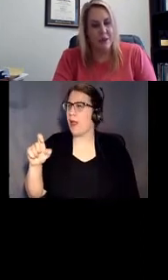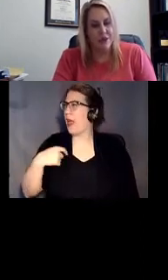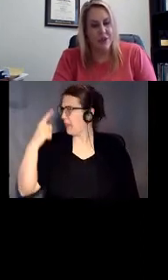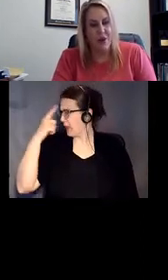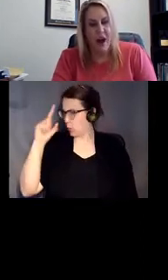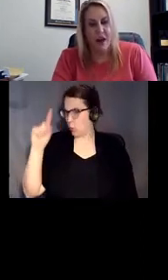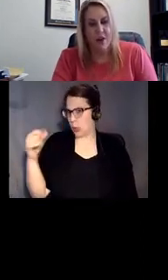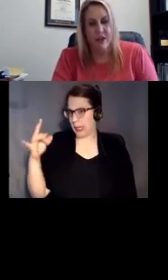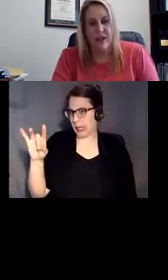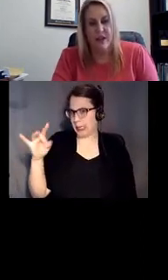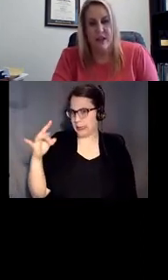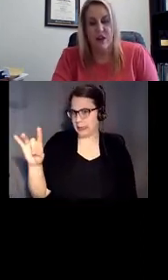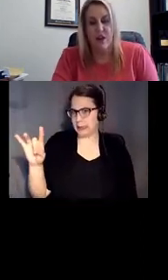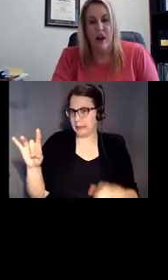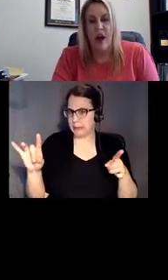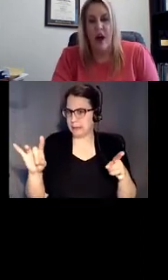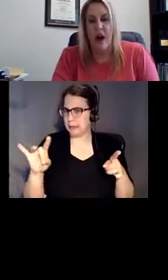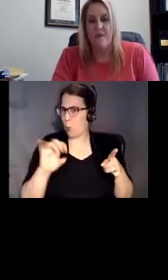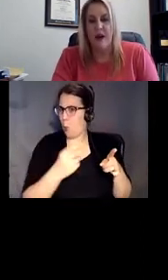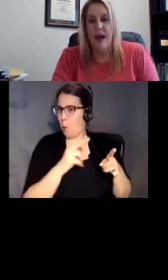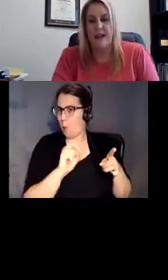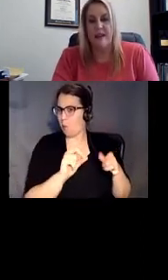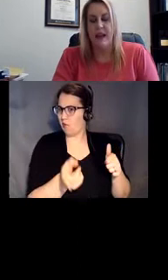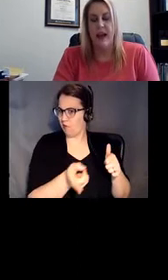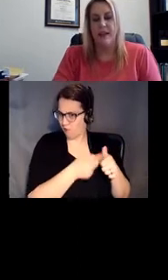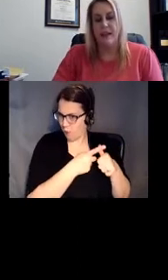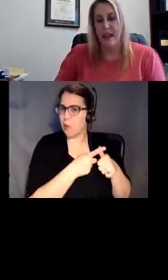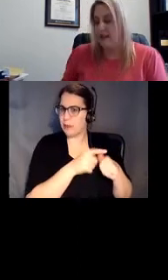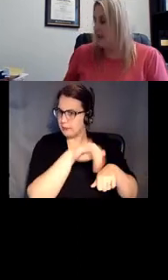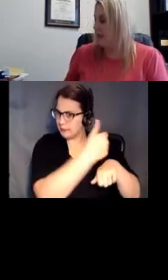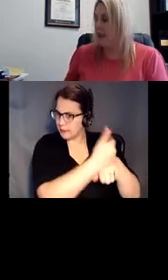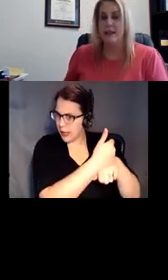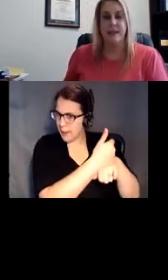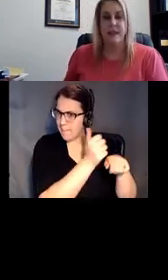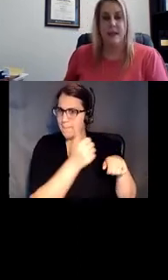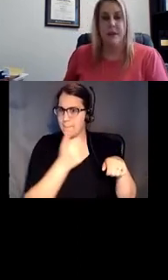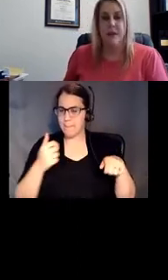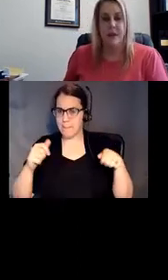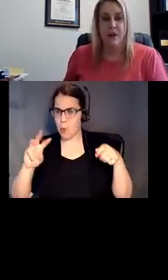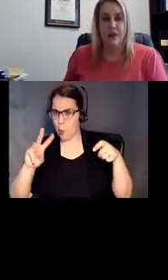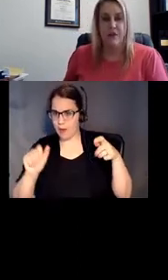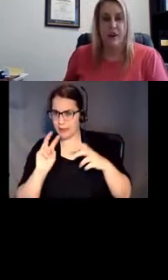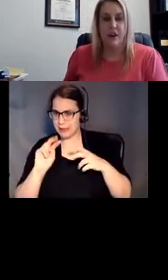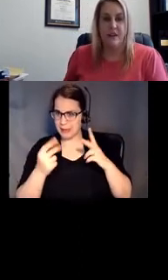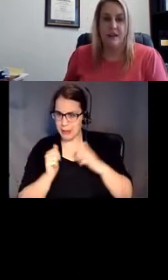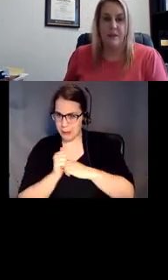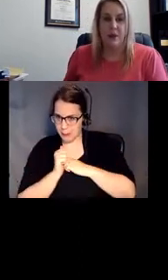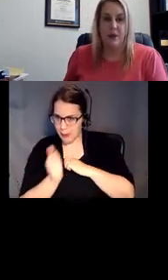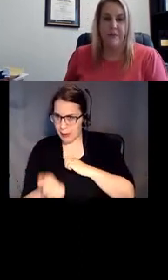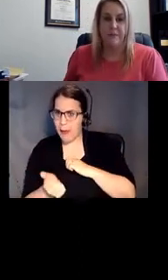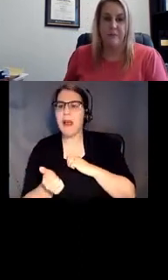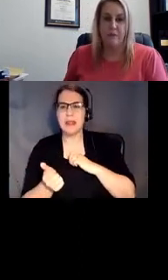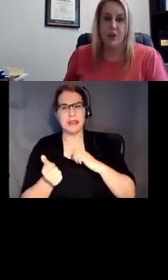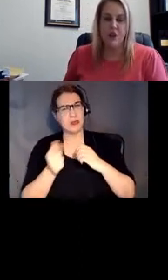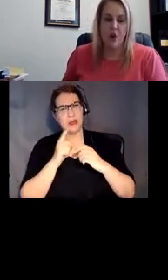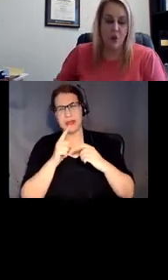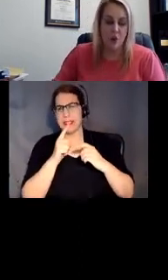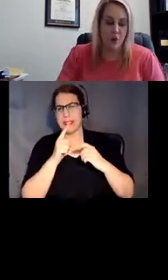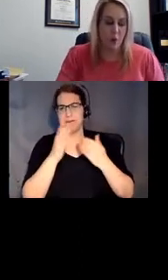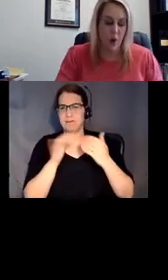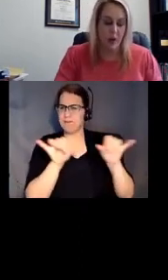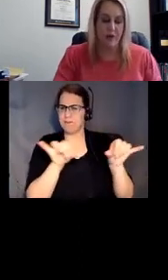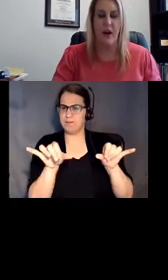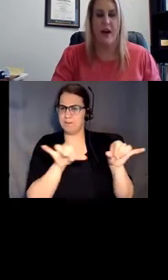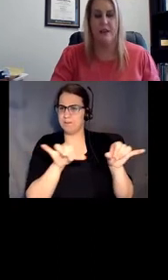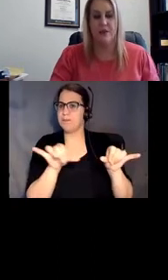my neighbors in Ohio did here, and the plans seem very similar. So